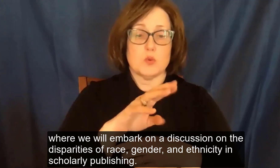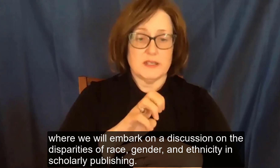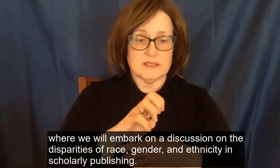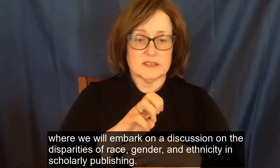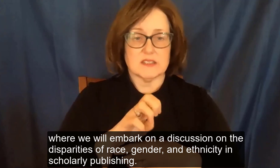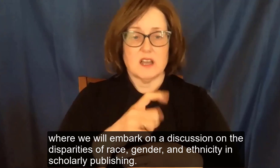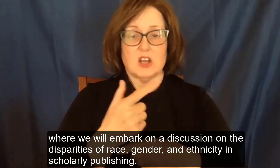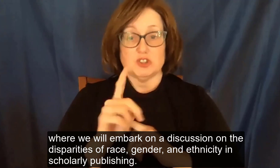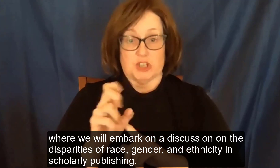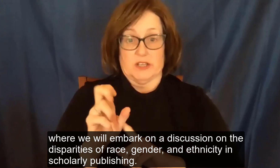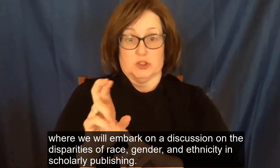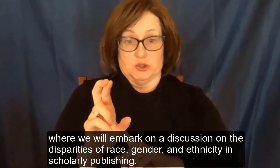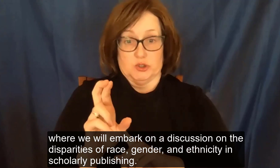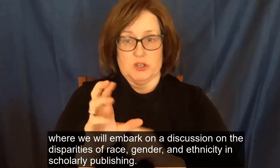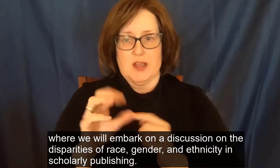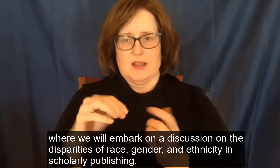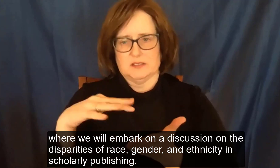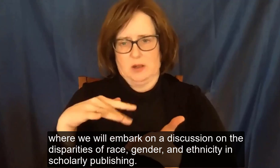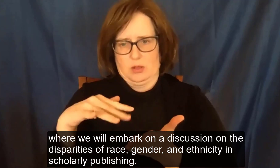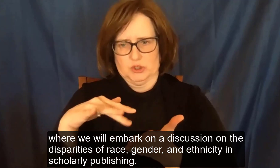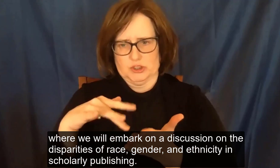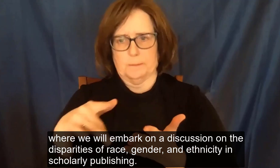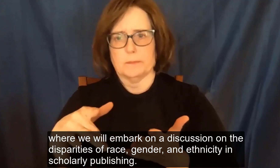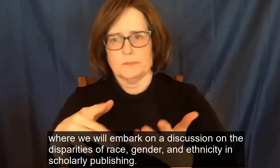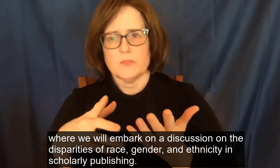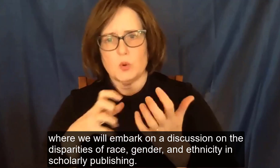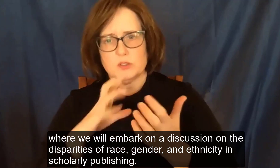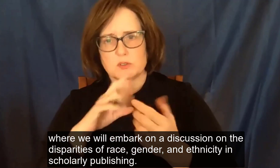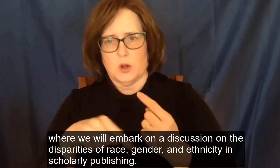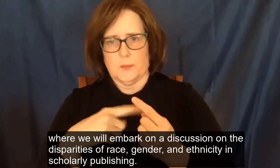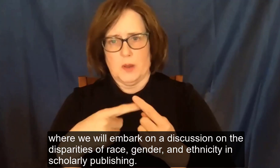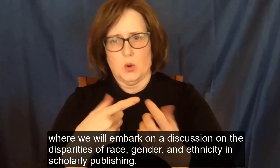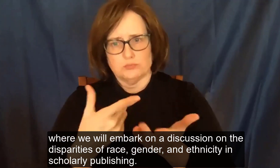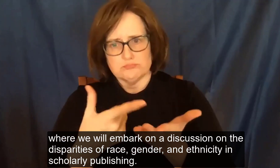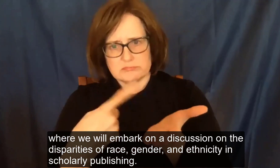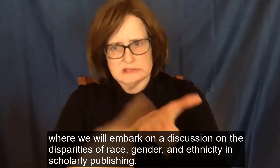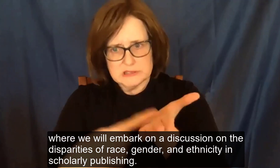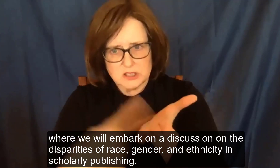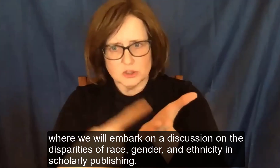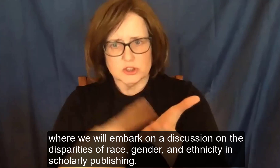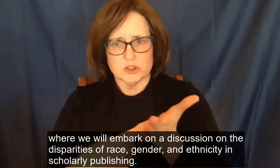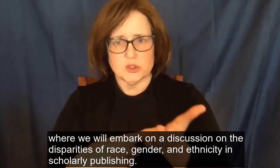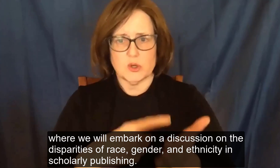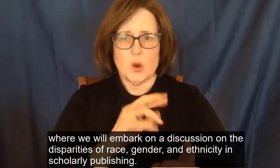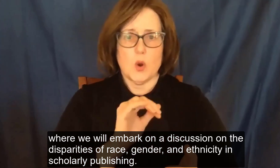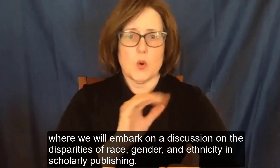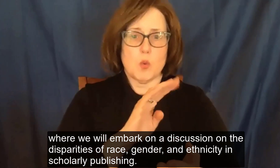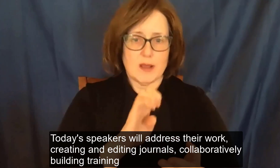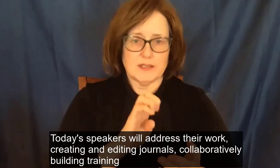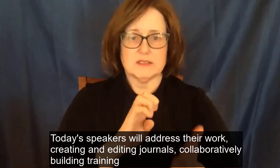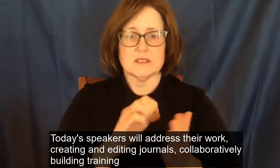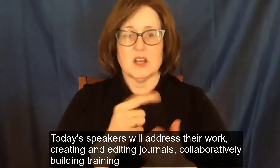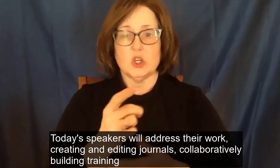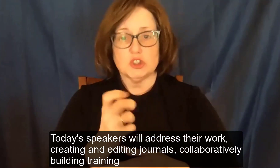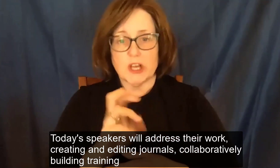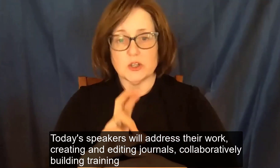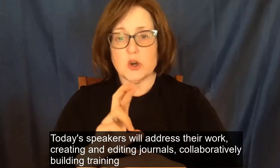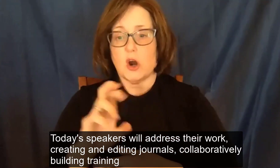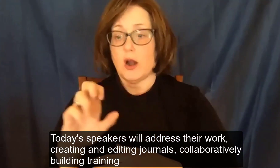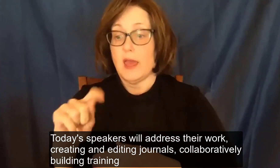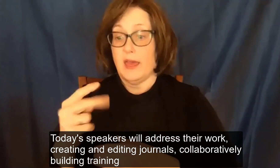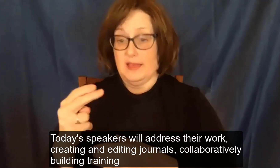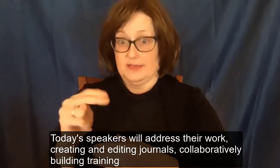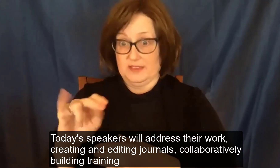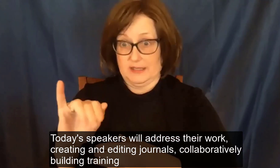on a discussion on the disparities of race, gender, and ethnicity in scholarly publishing. Today's speakers will address